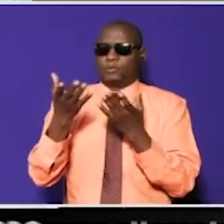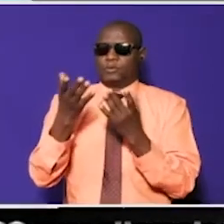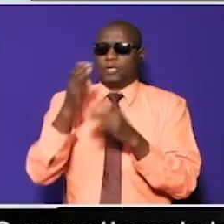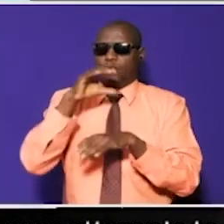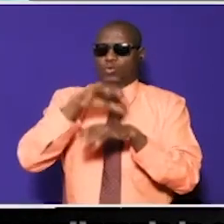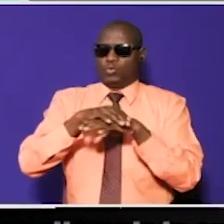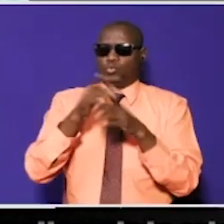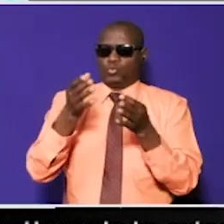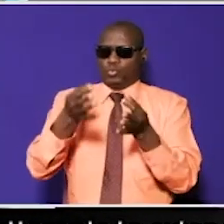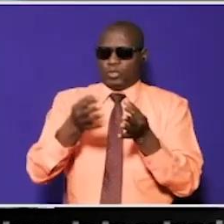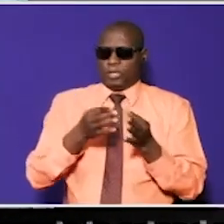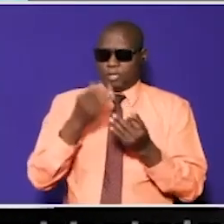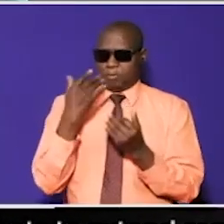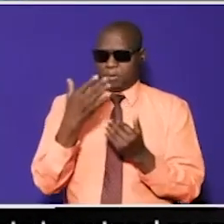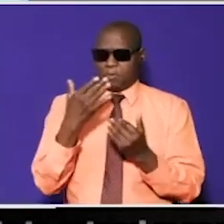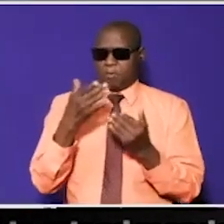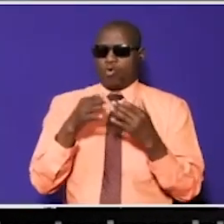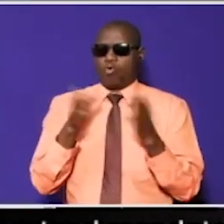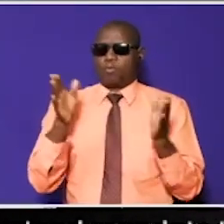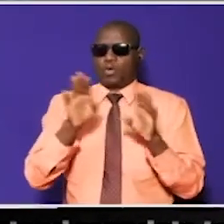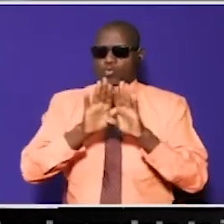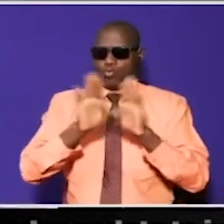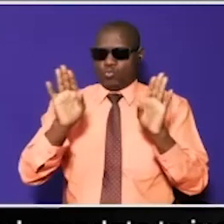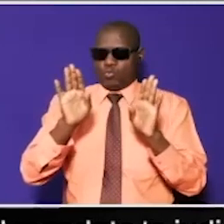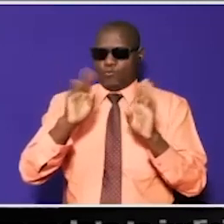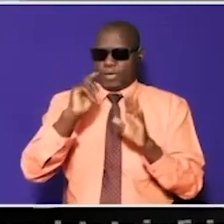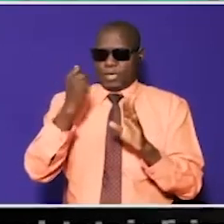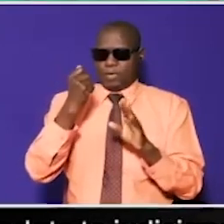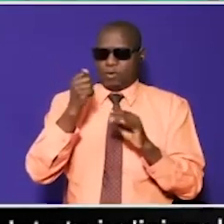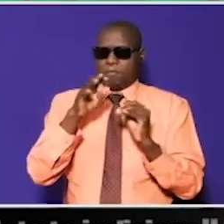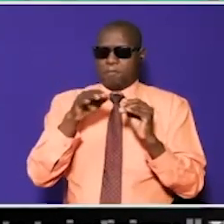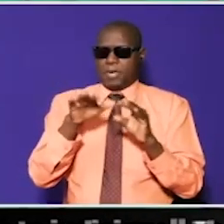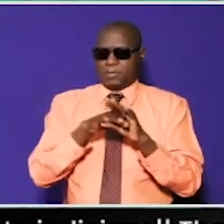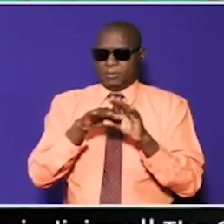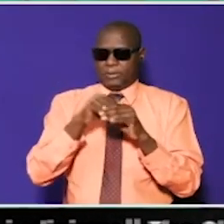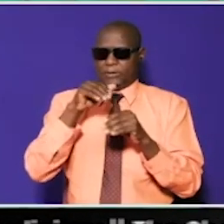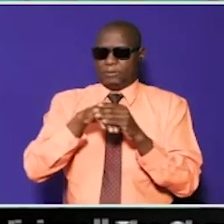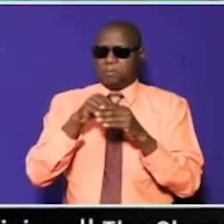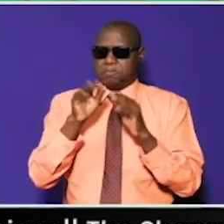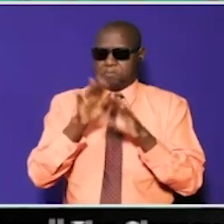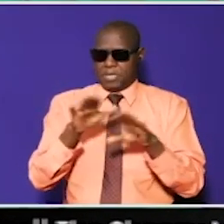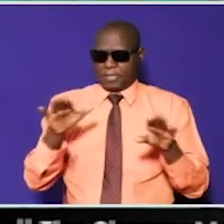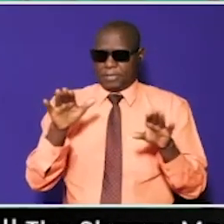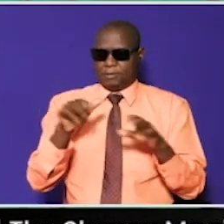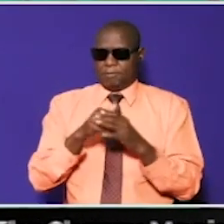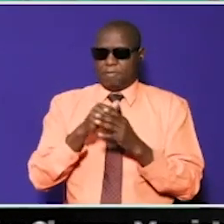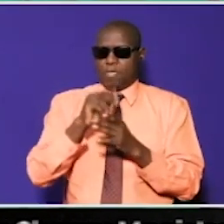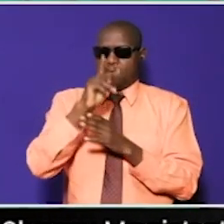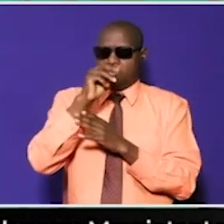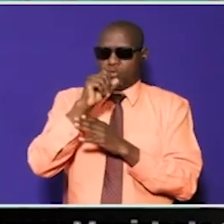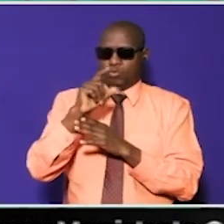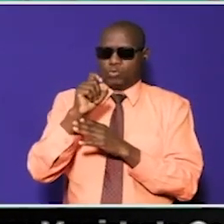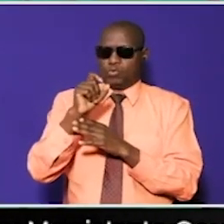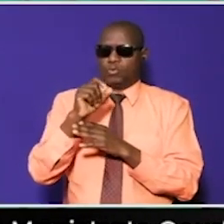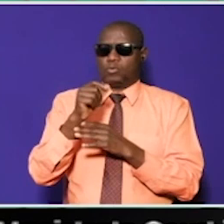paper, but opens the door for Kenyans to participate in the market. The CSD investors portal and mobile